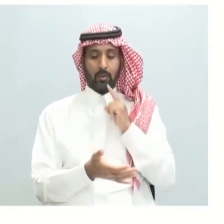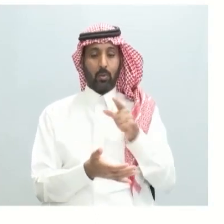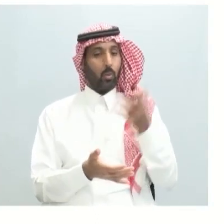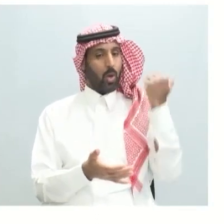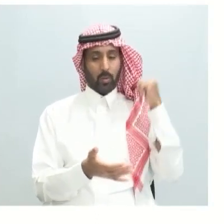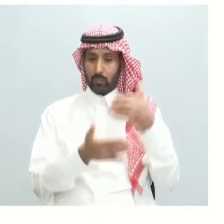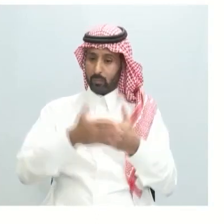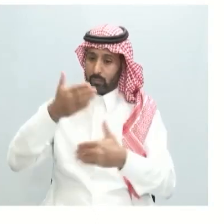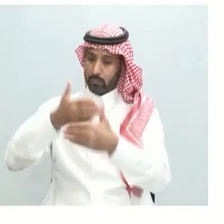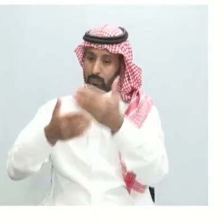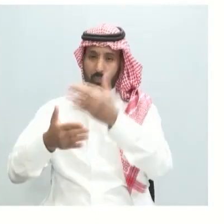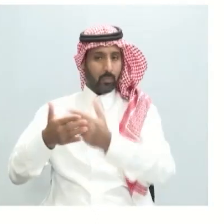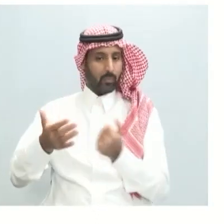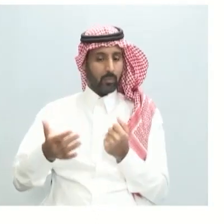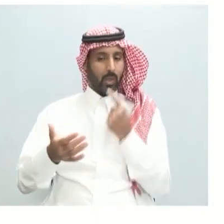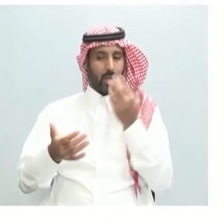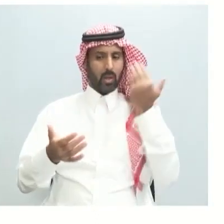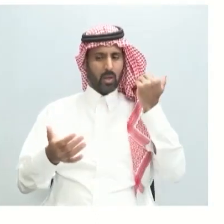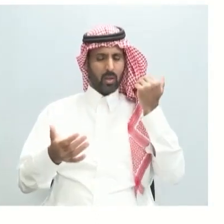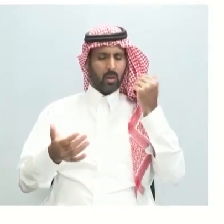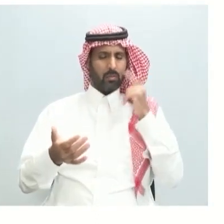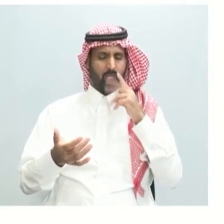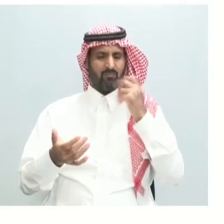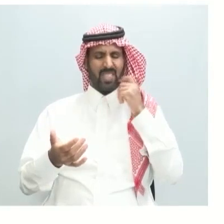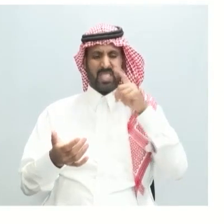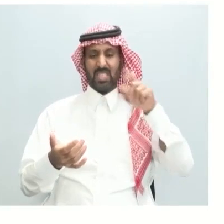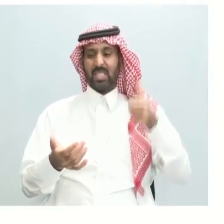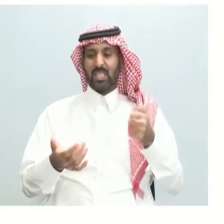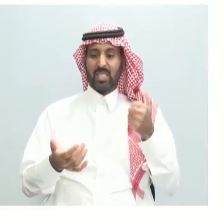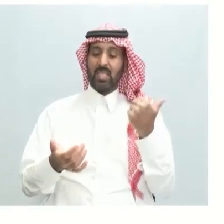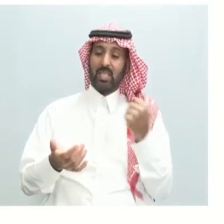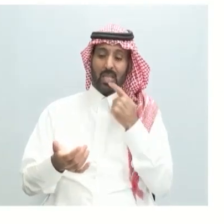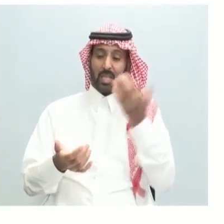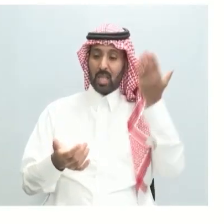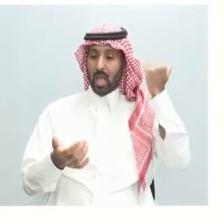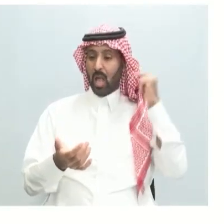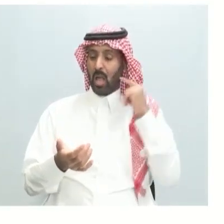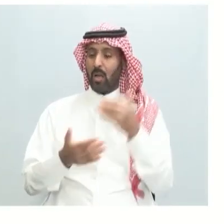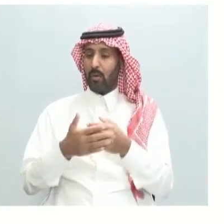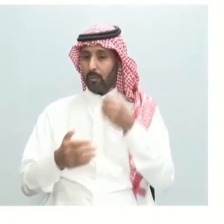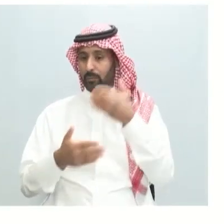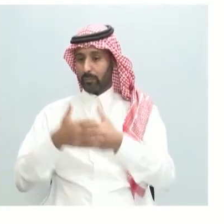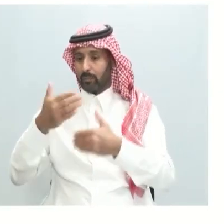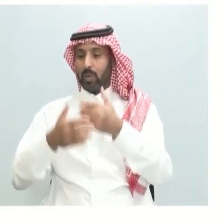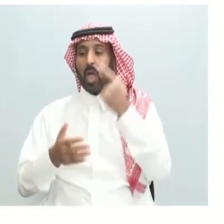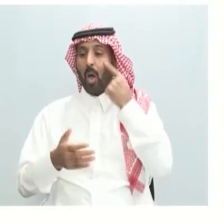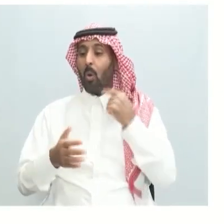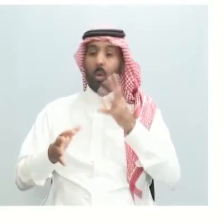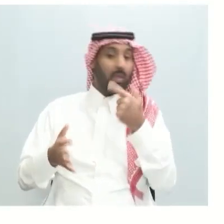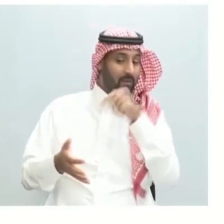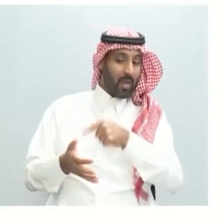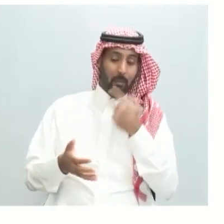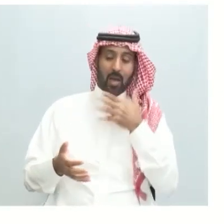it built? I think it's more than 60 years ago, more than 60 years ago. Who lives there?